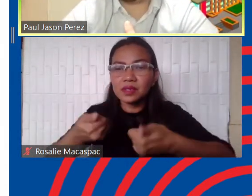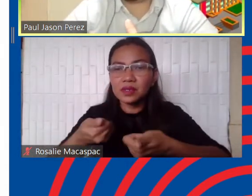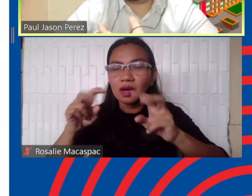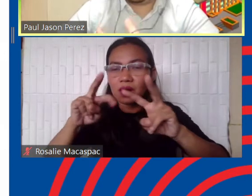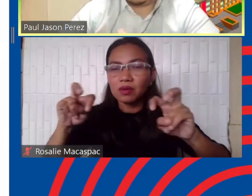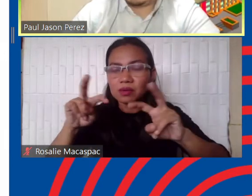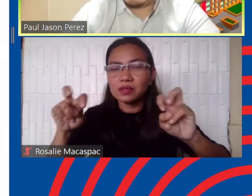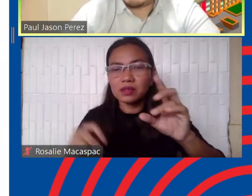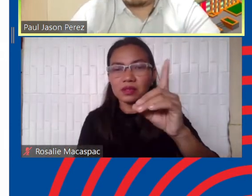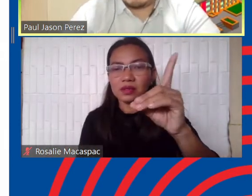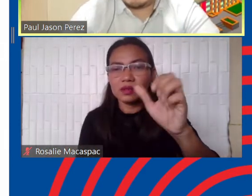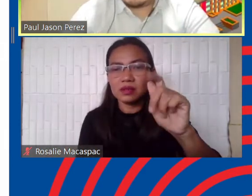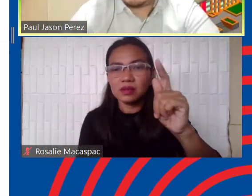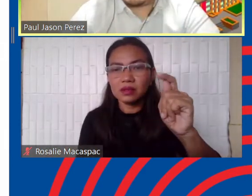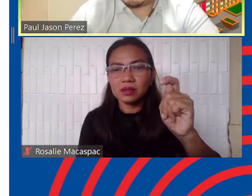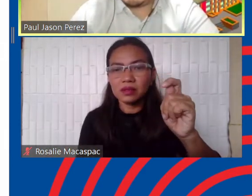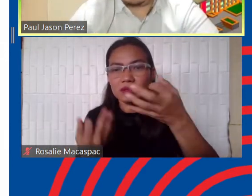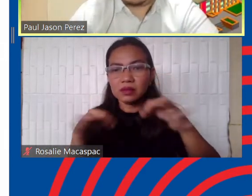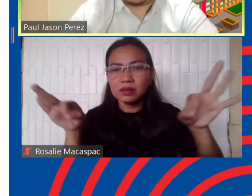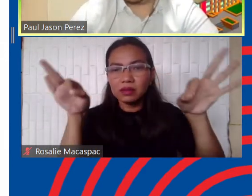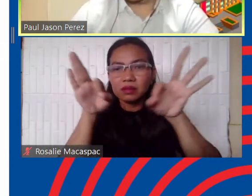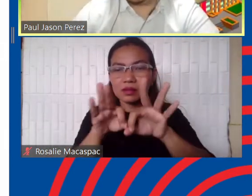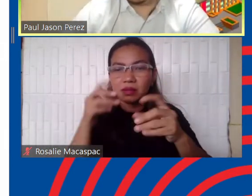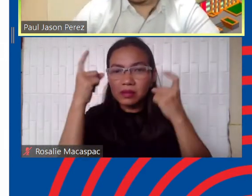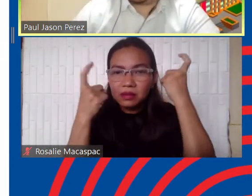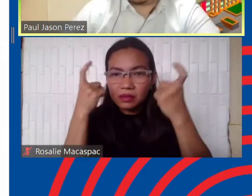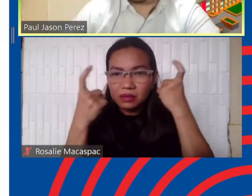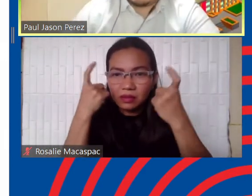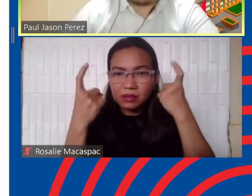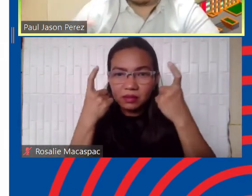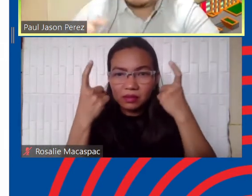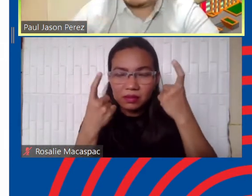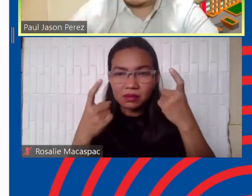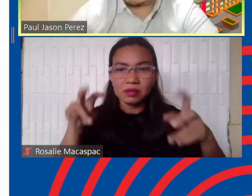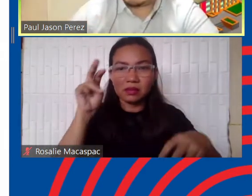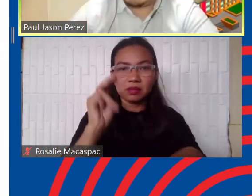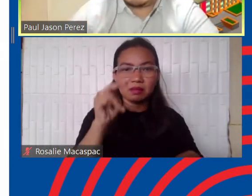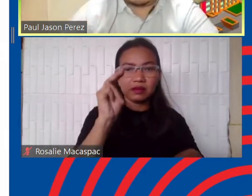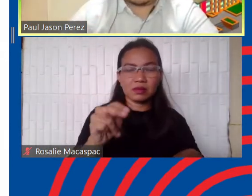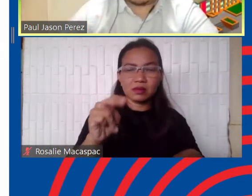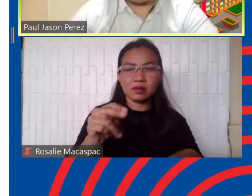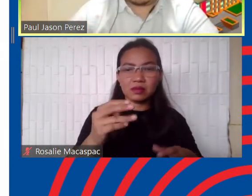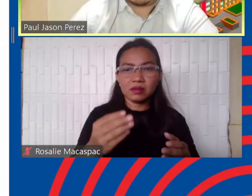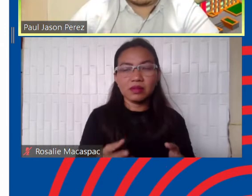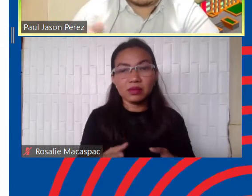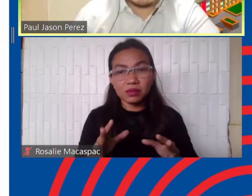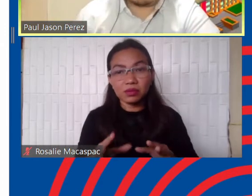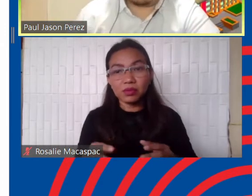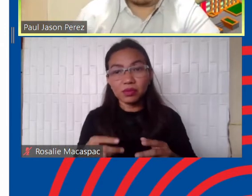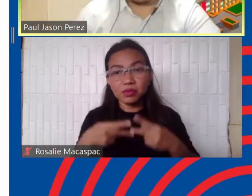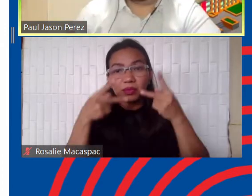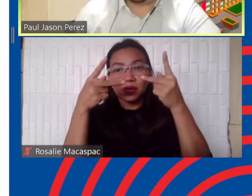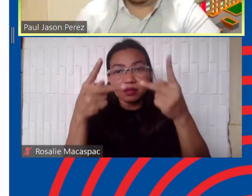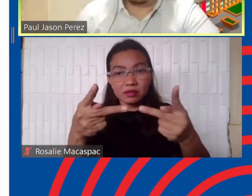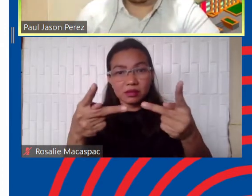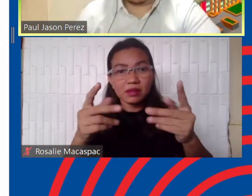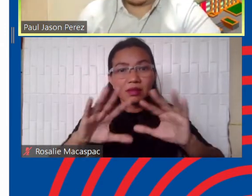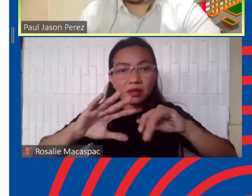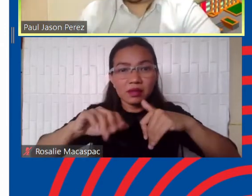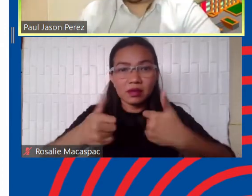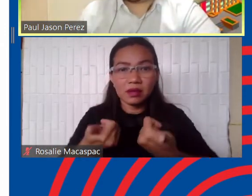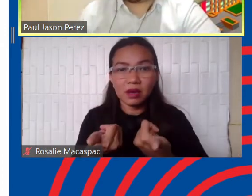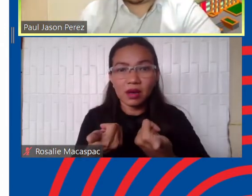data. And the most important consideration that we have to address is how are we going